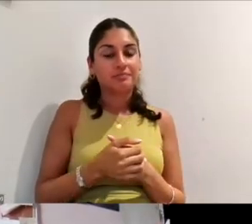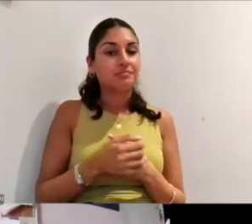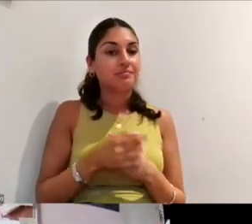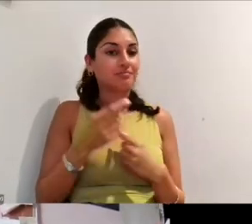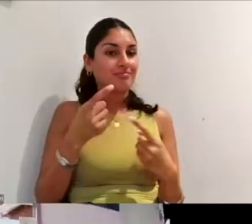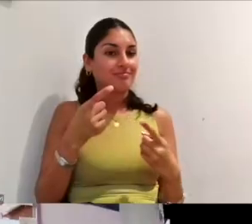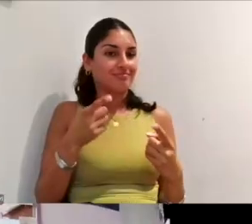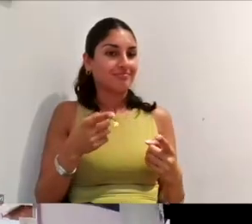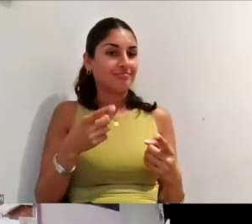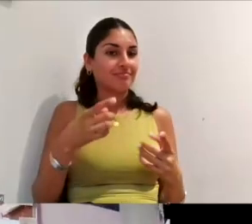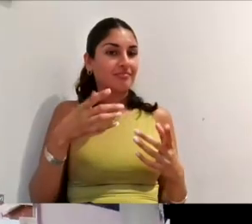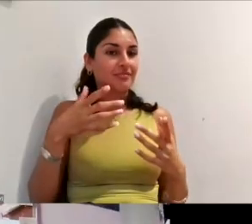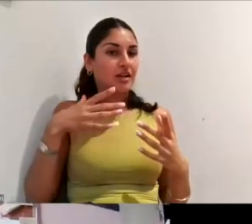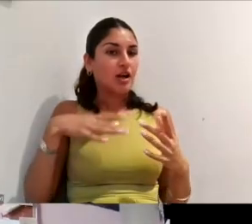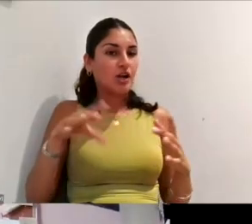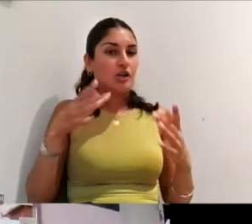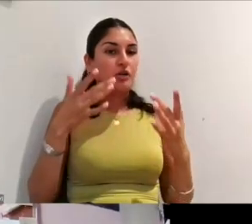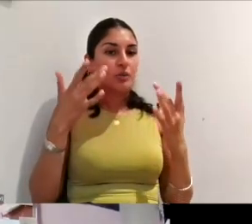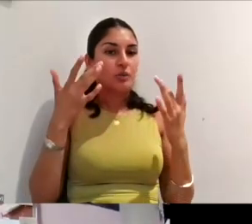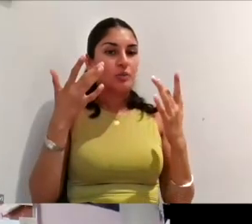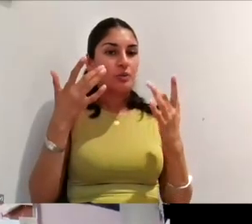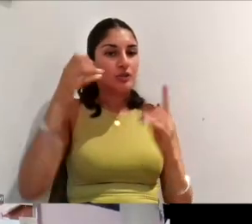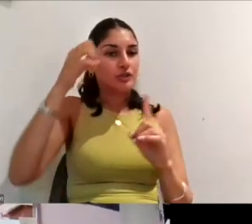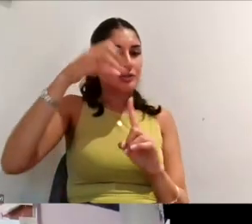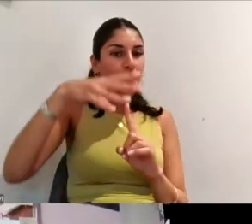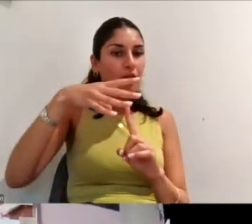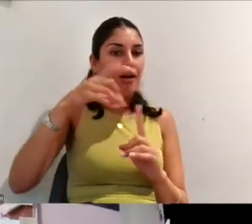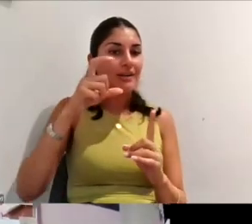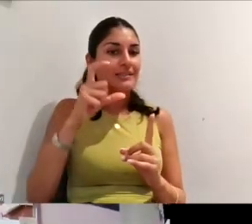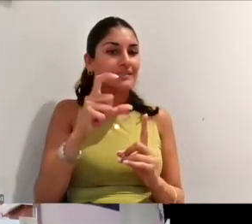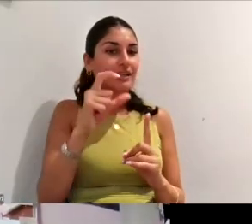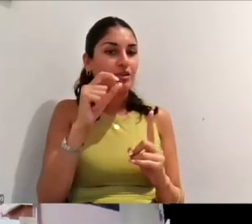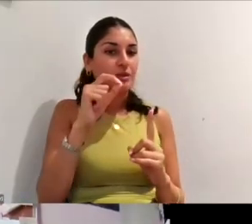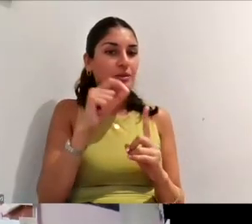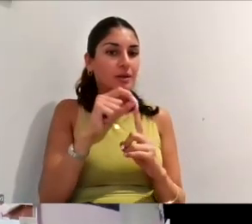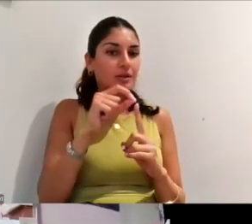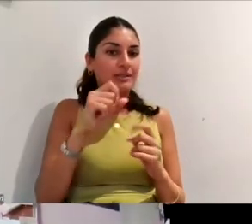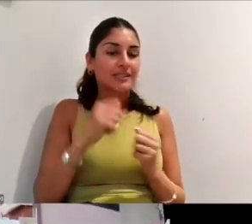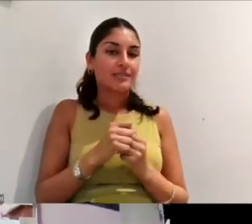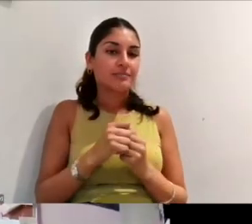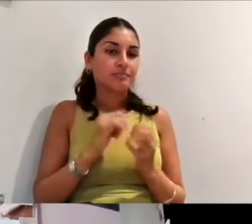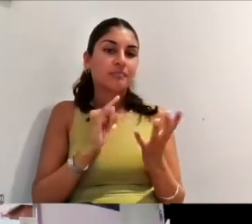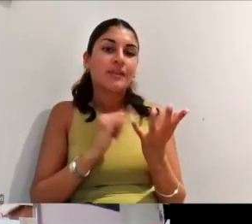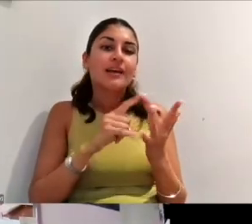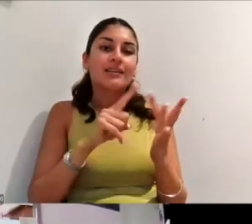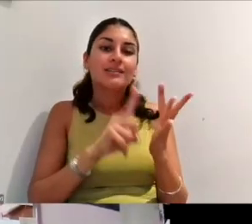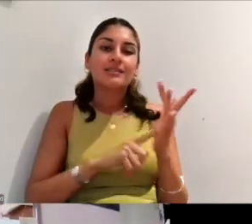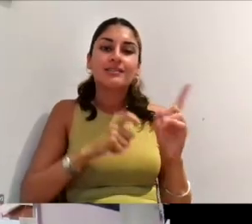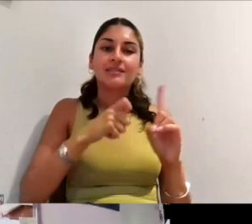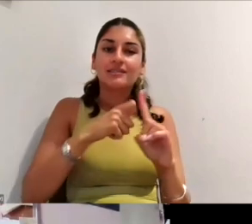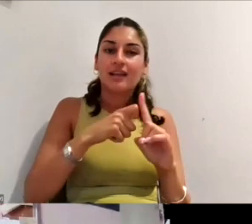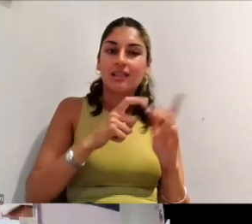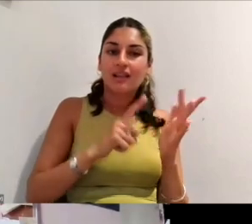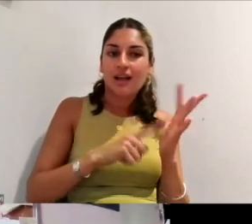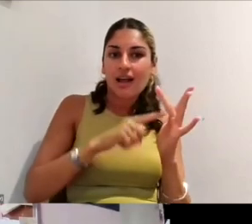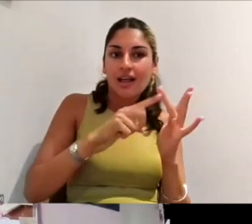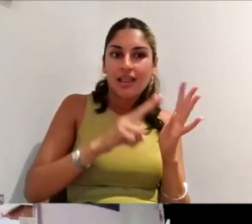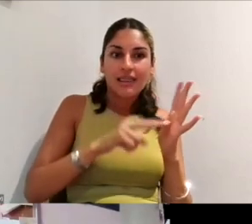living with cerebral palsy. Look, linen,